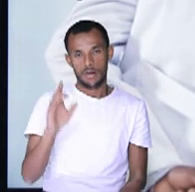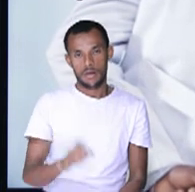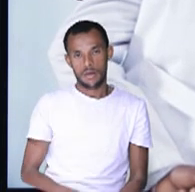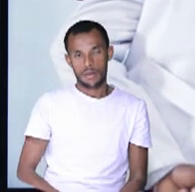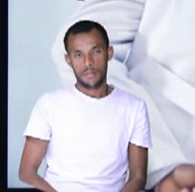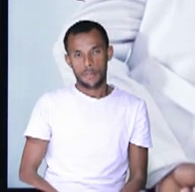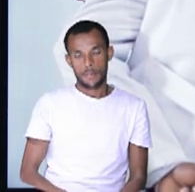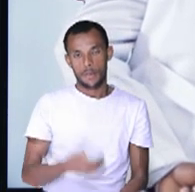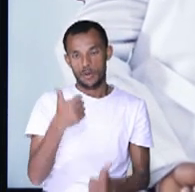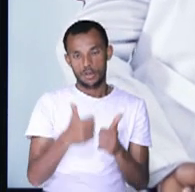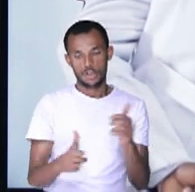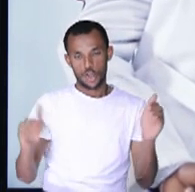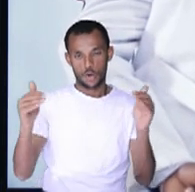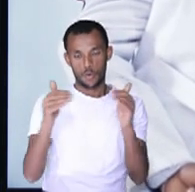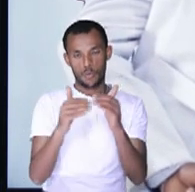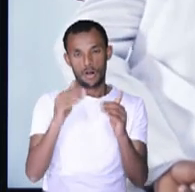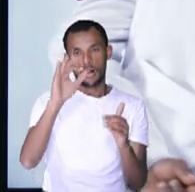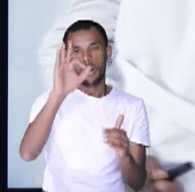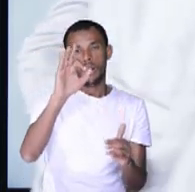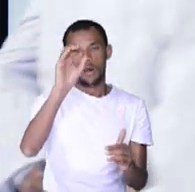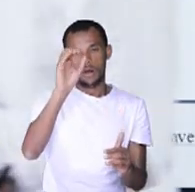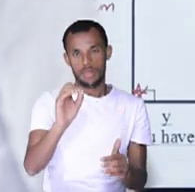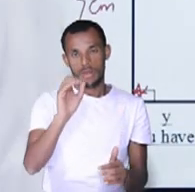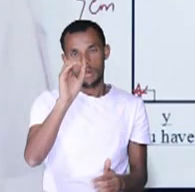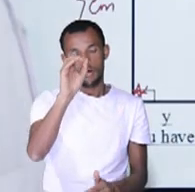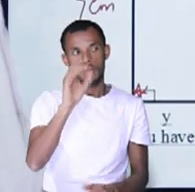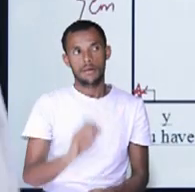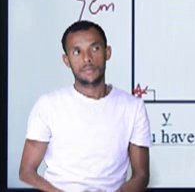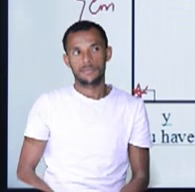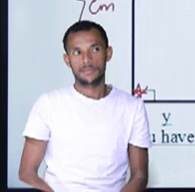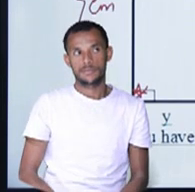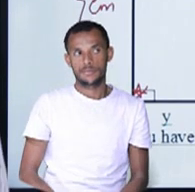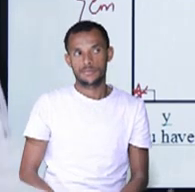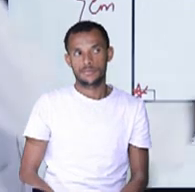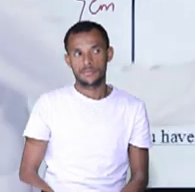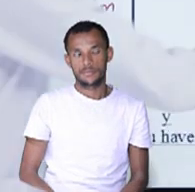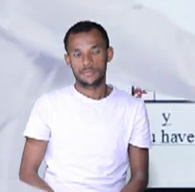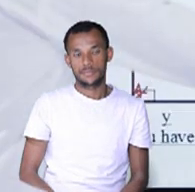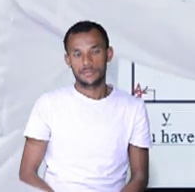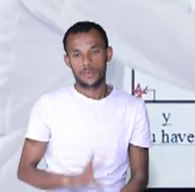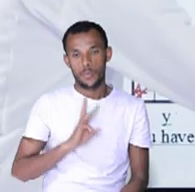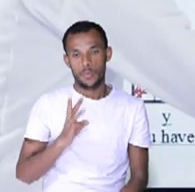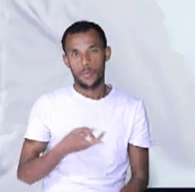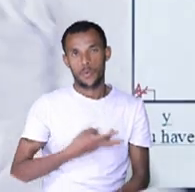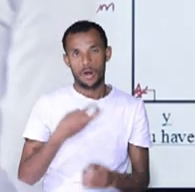ACD, which is equal to 90 degree. Which is equal to 90 degree. So we